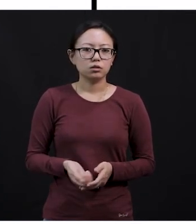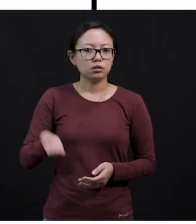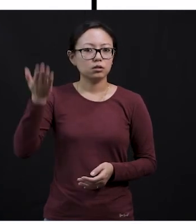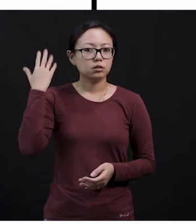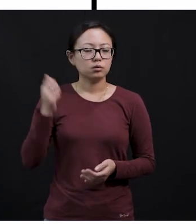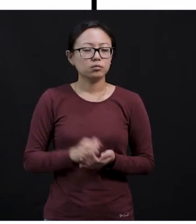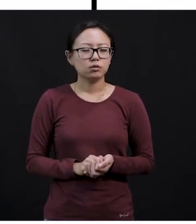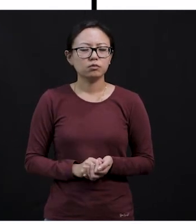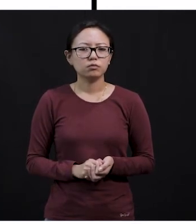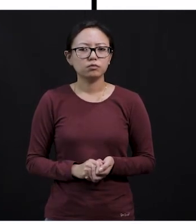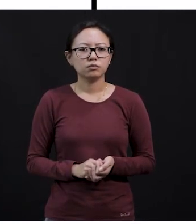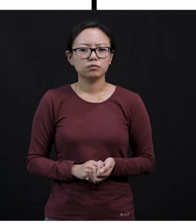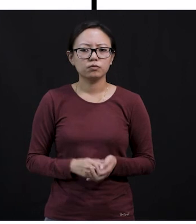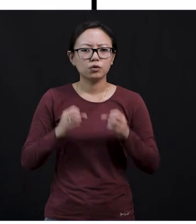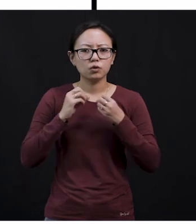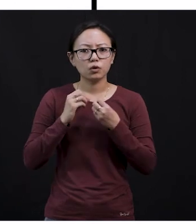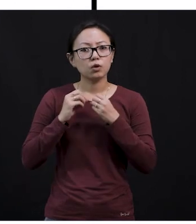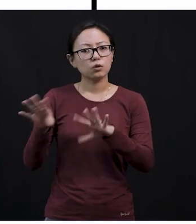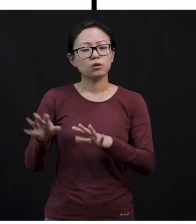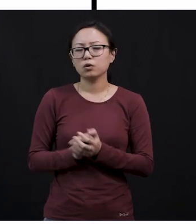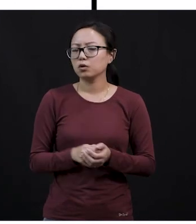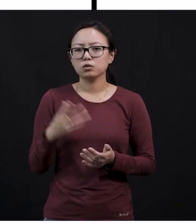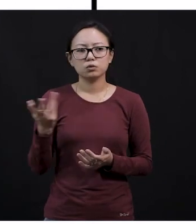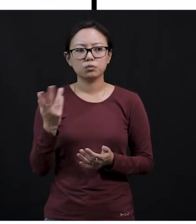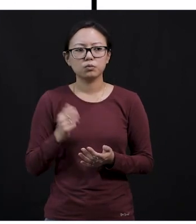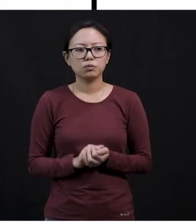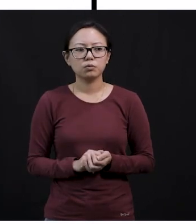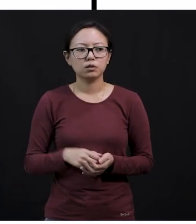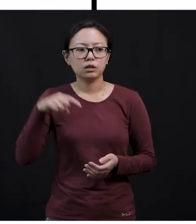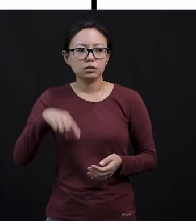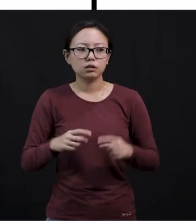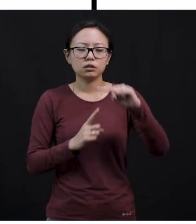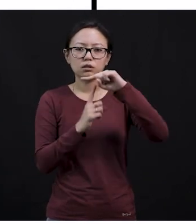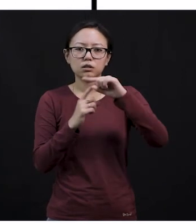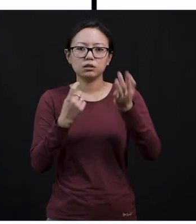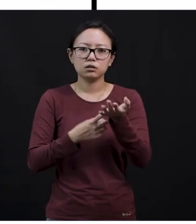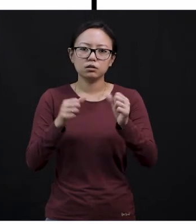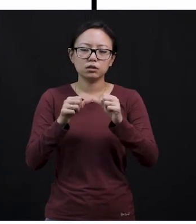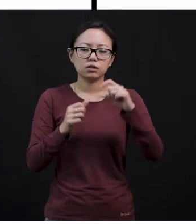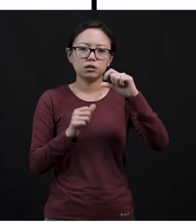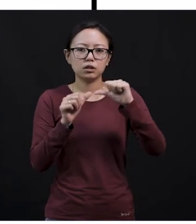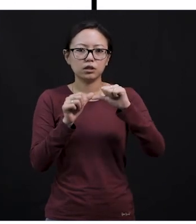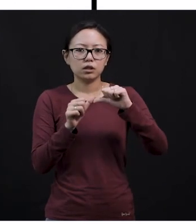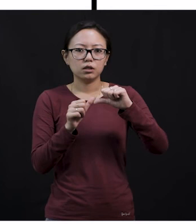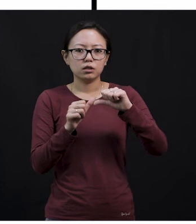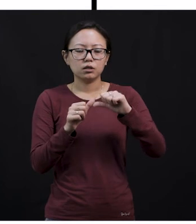war happened, this treaty said that all the losses will be compensated